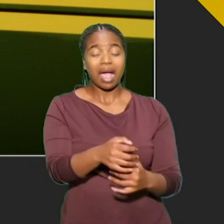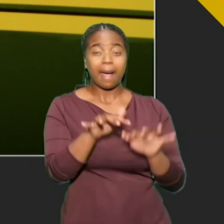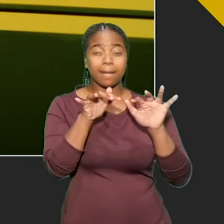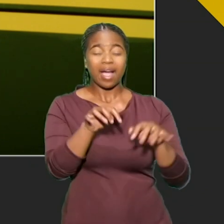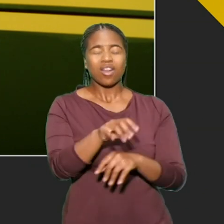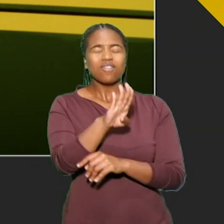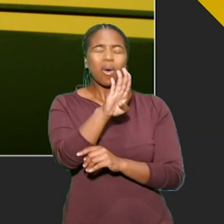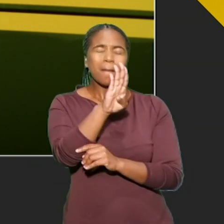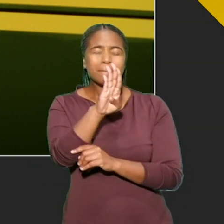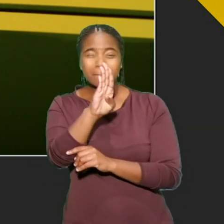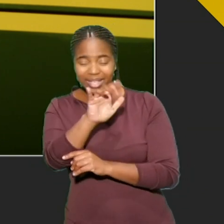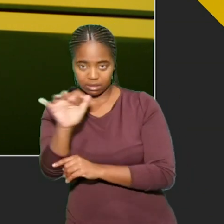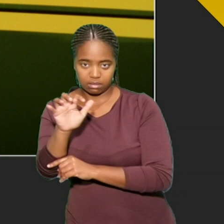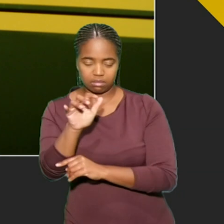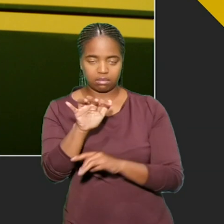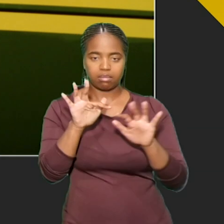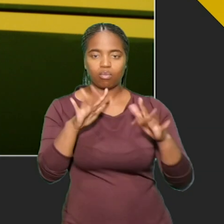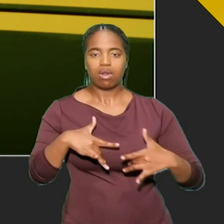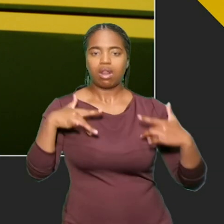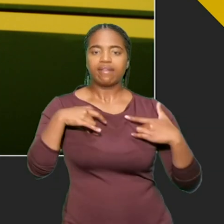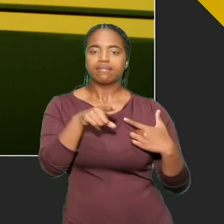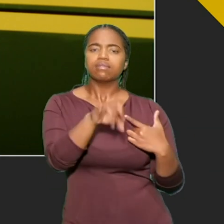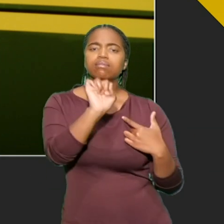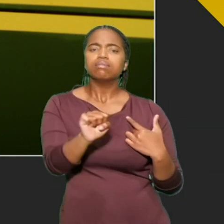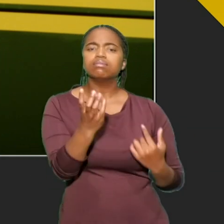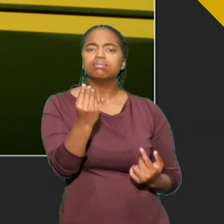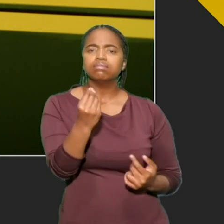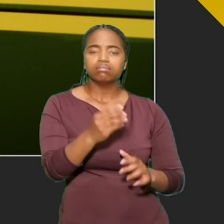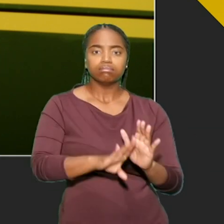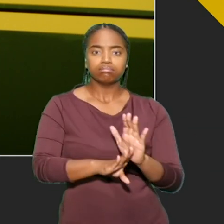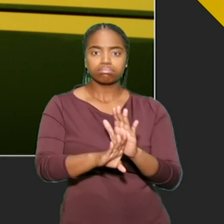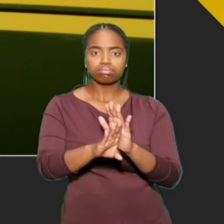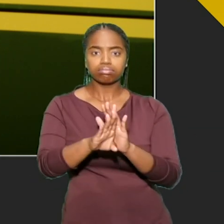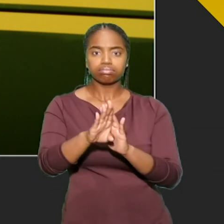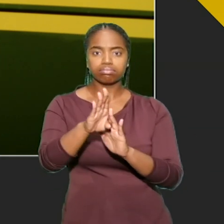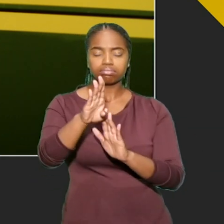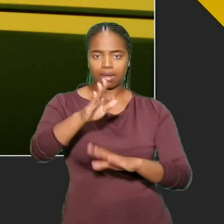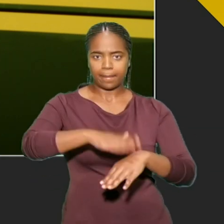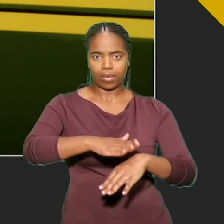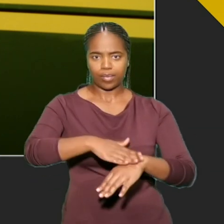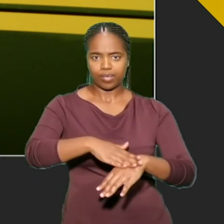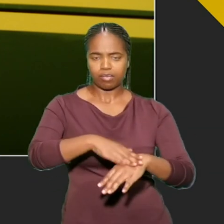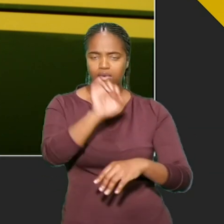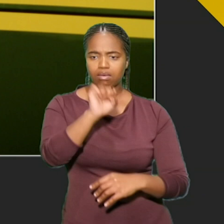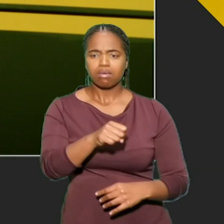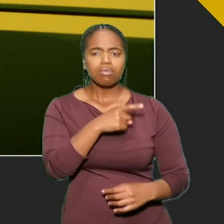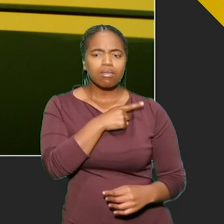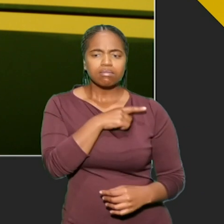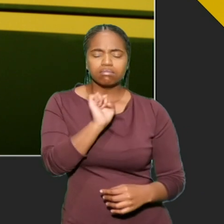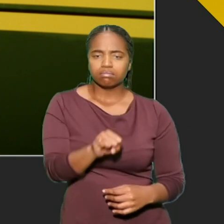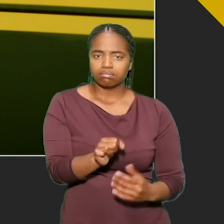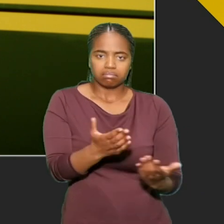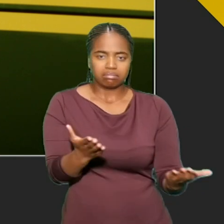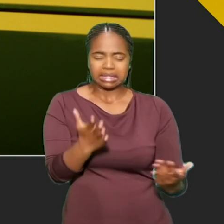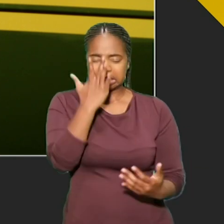people around the world are living in urban areas, but also inamba yakhona lokhu yakhuphuka, meaning what? Lokhu chaza ukuthi now we increase the chances